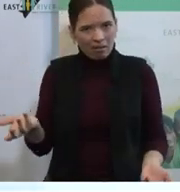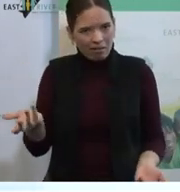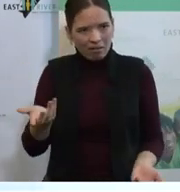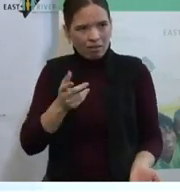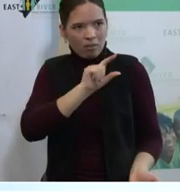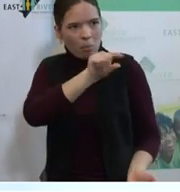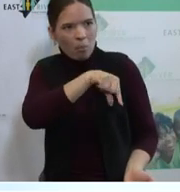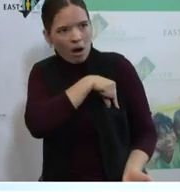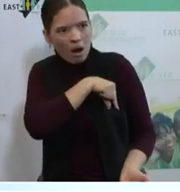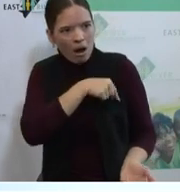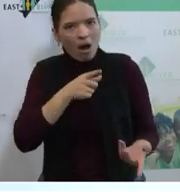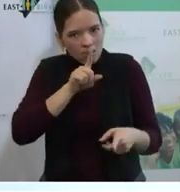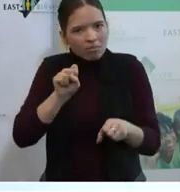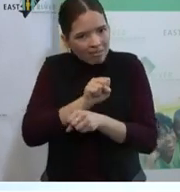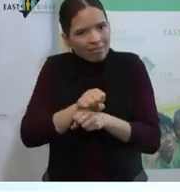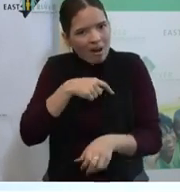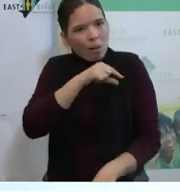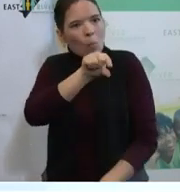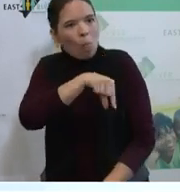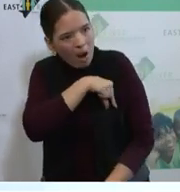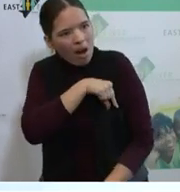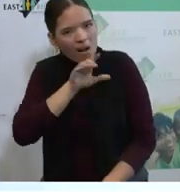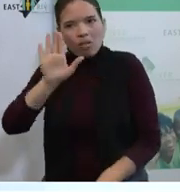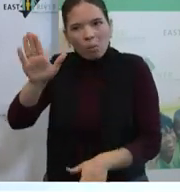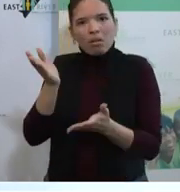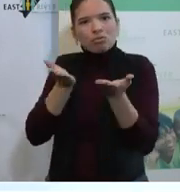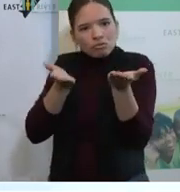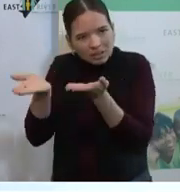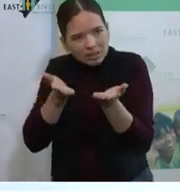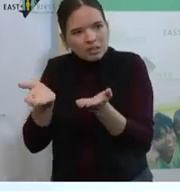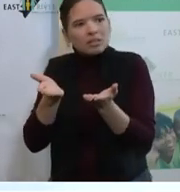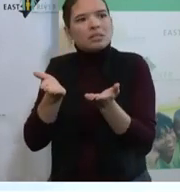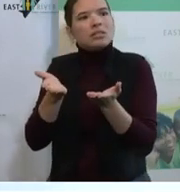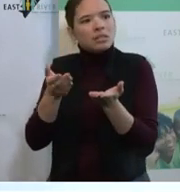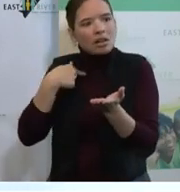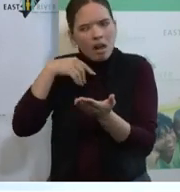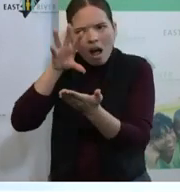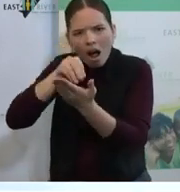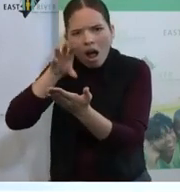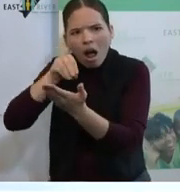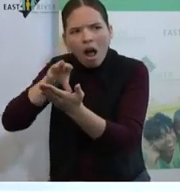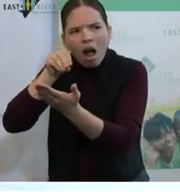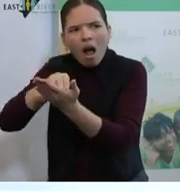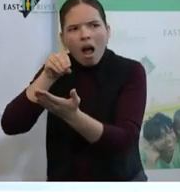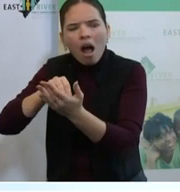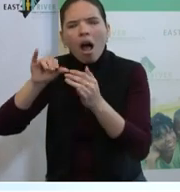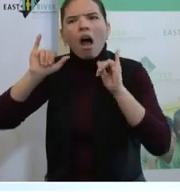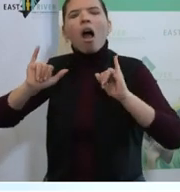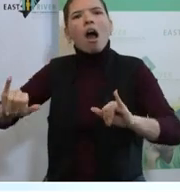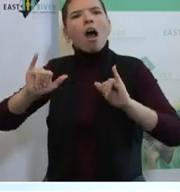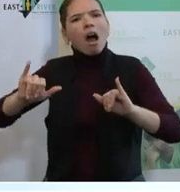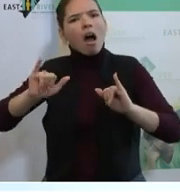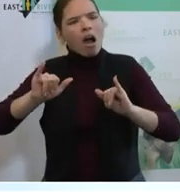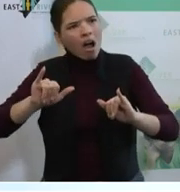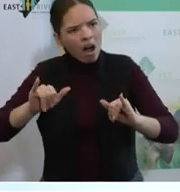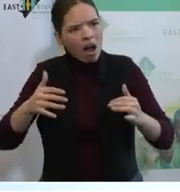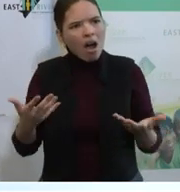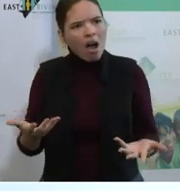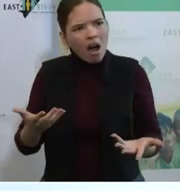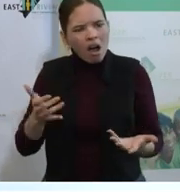they have, they're able to help you with all of your tax needs, and they